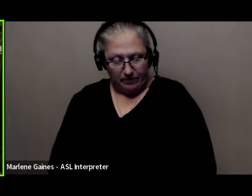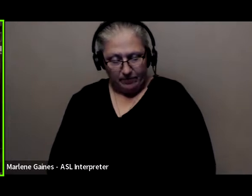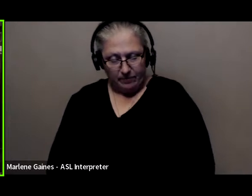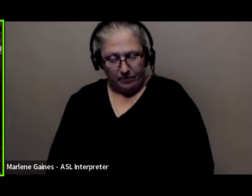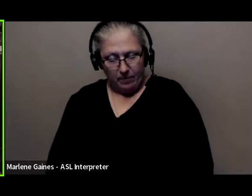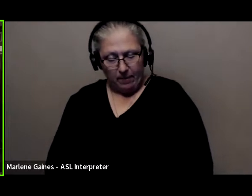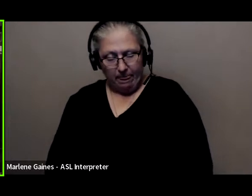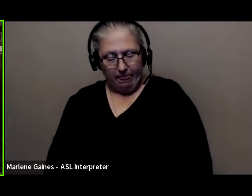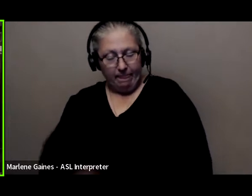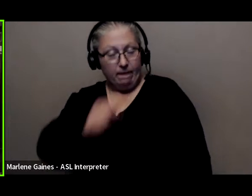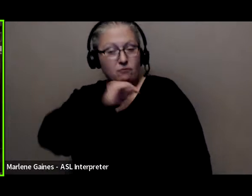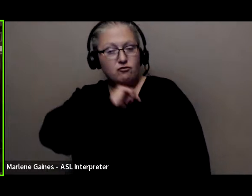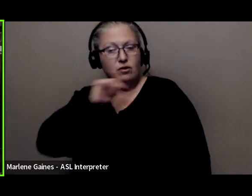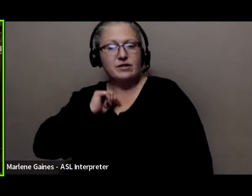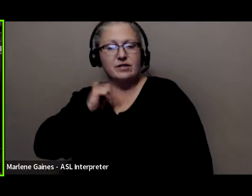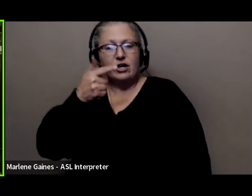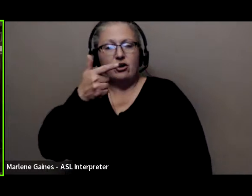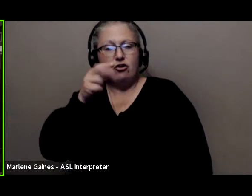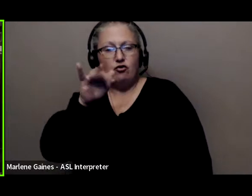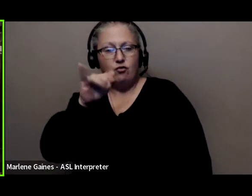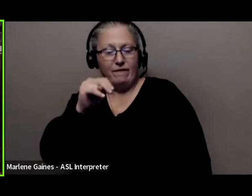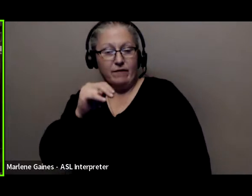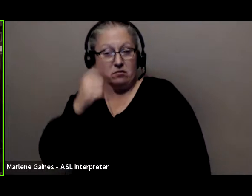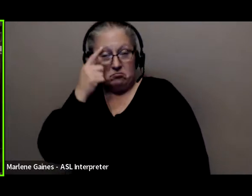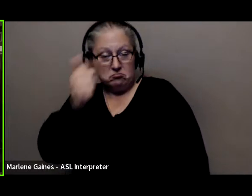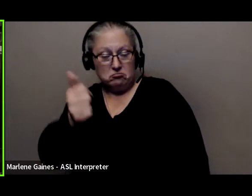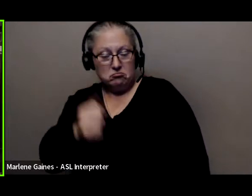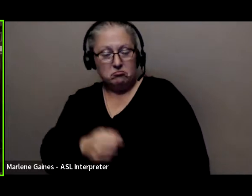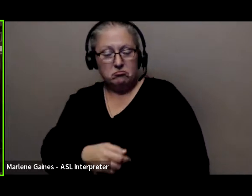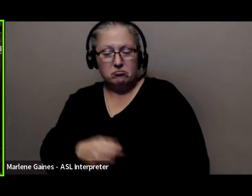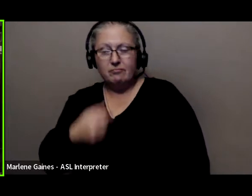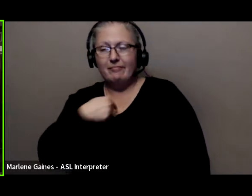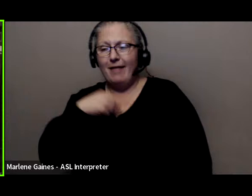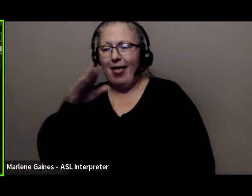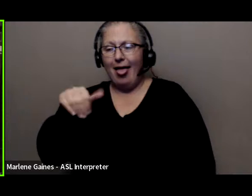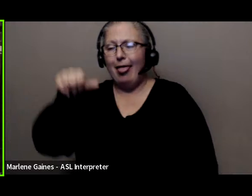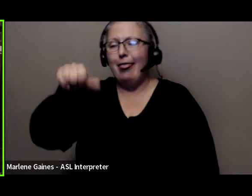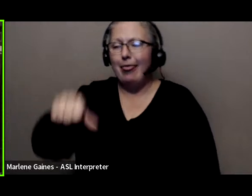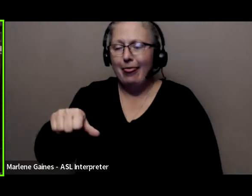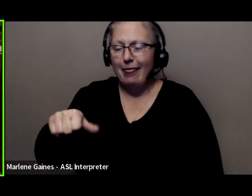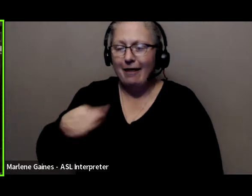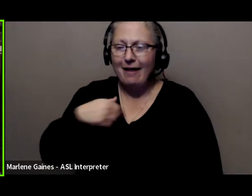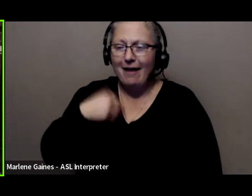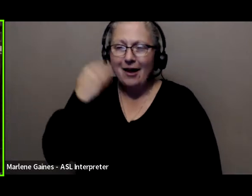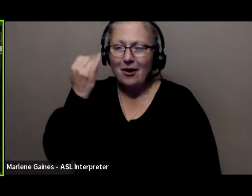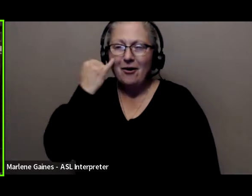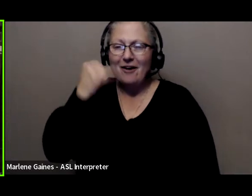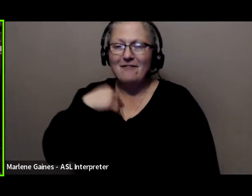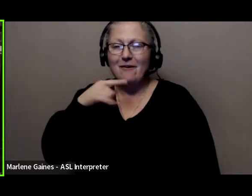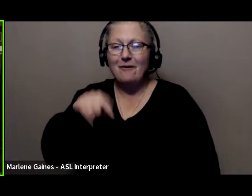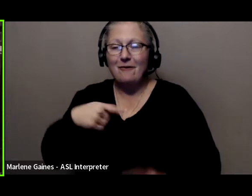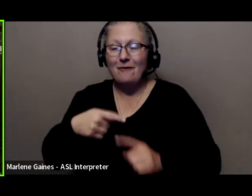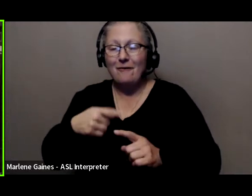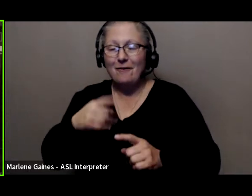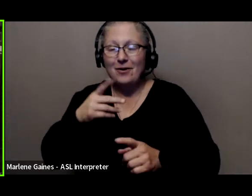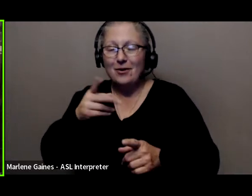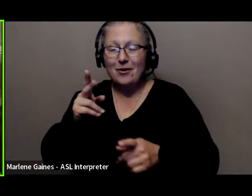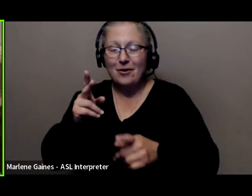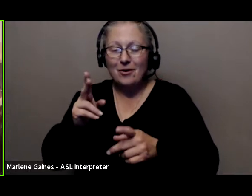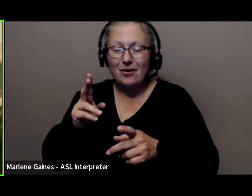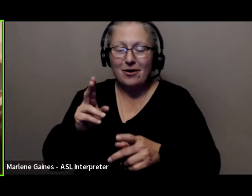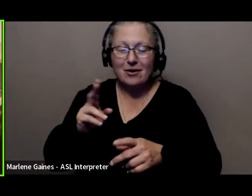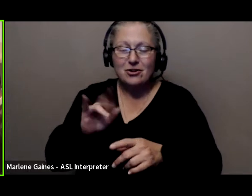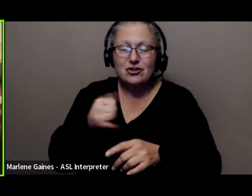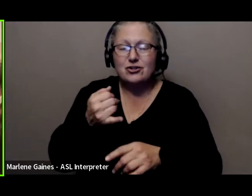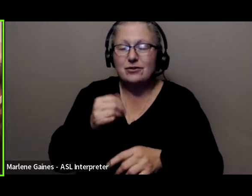Trustee Griffin, please. I hadn't pressed the button yet. I didn't know if I was gonna just use up